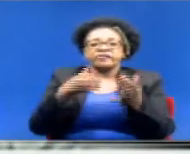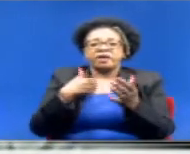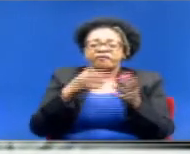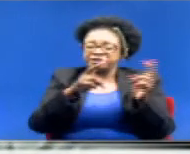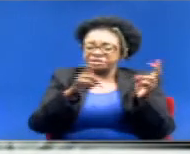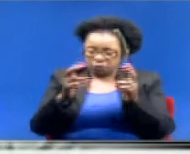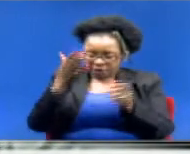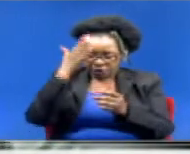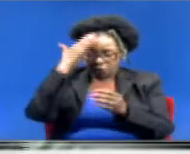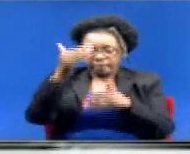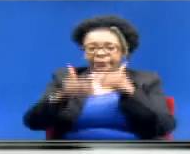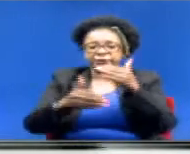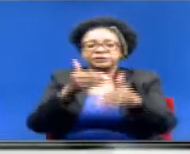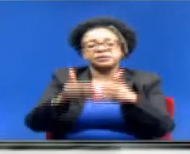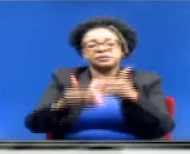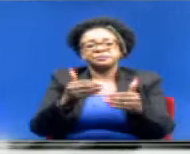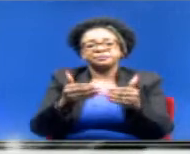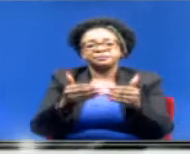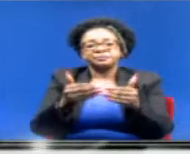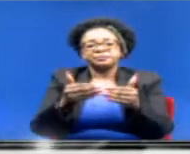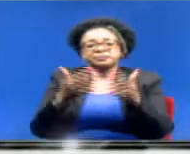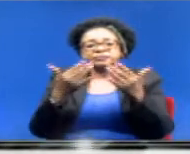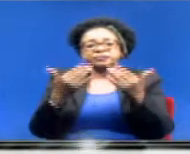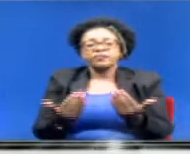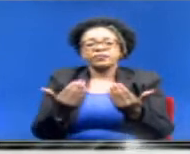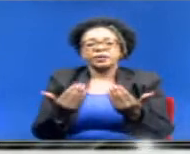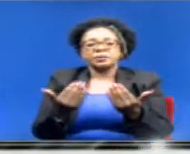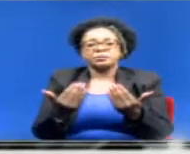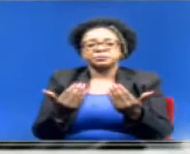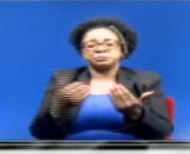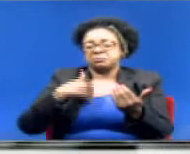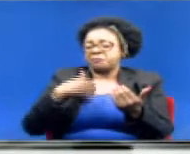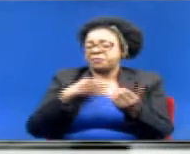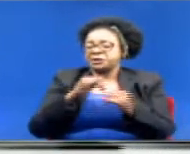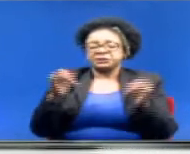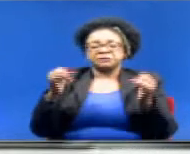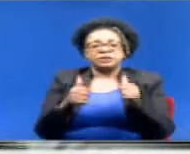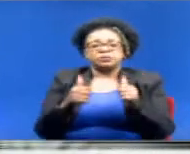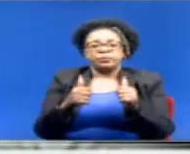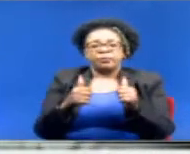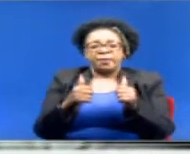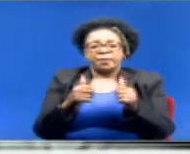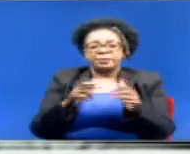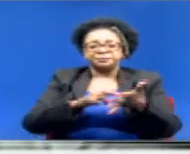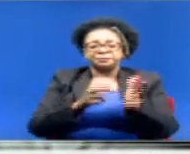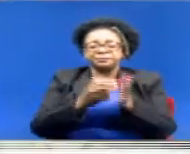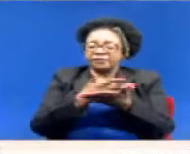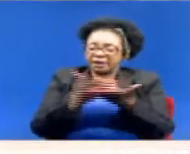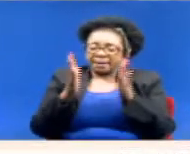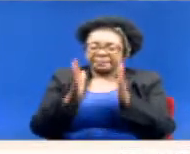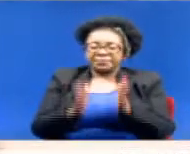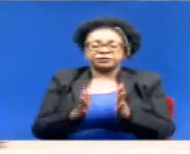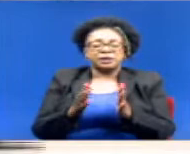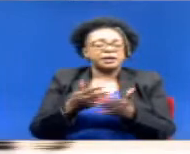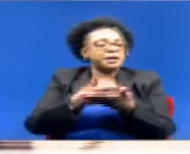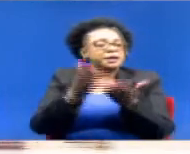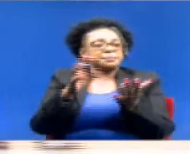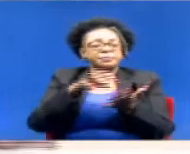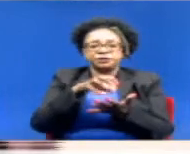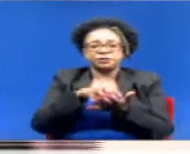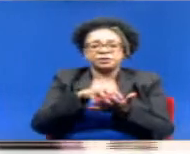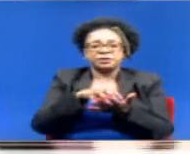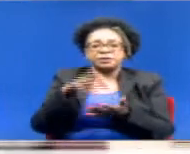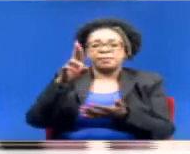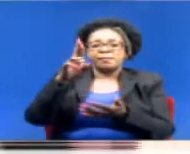procedure of following. So there is no one who is immune and in any one position. Renson